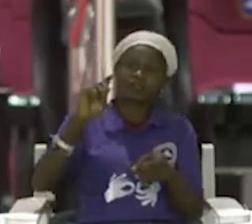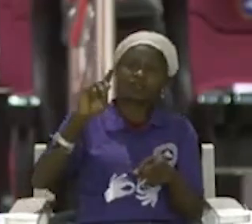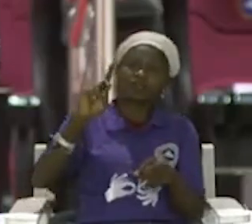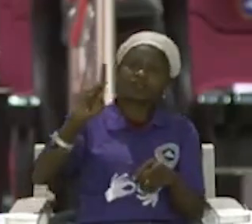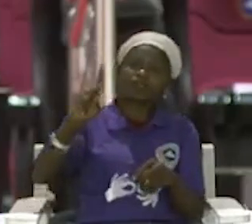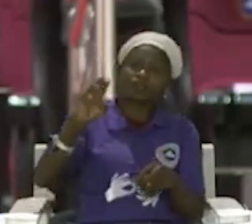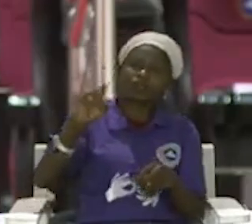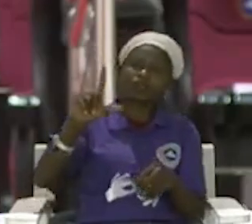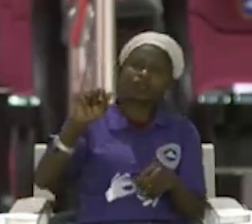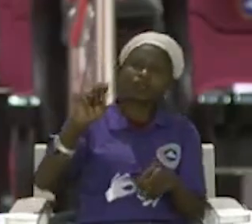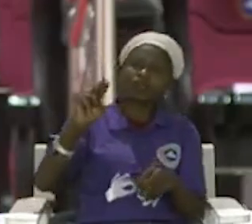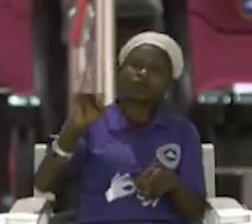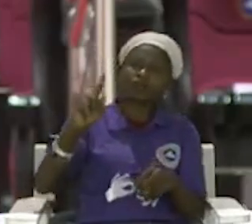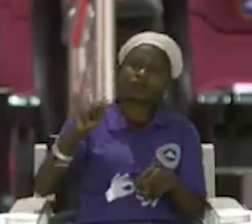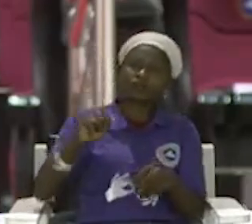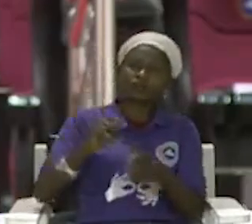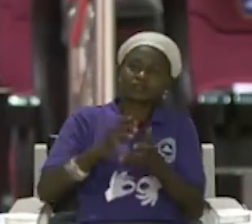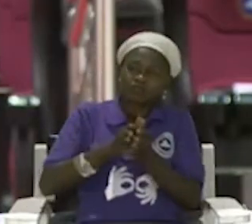been poisoned.